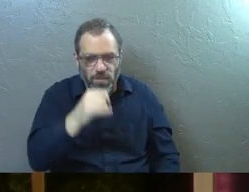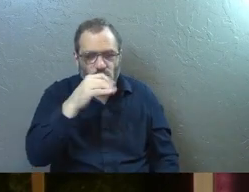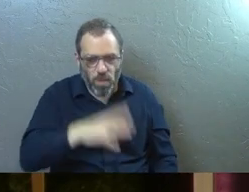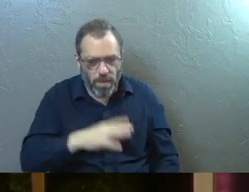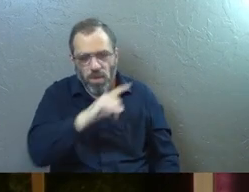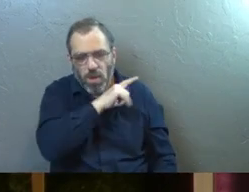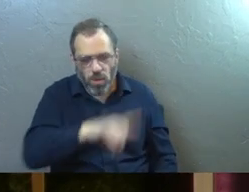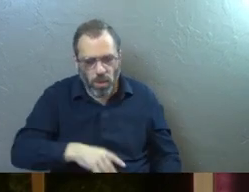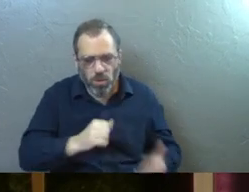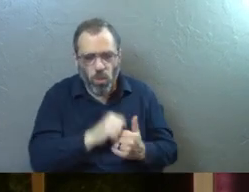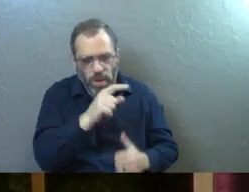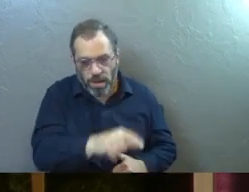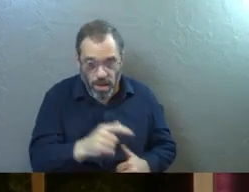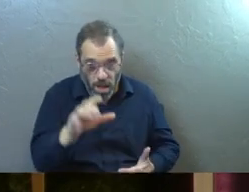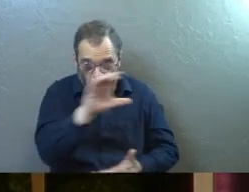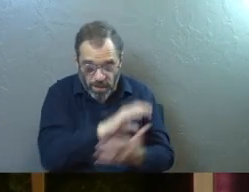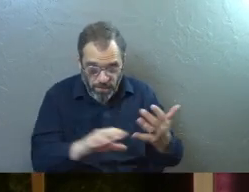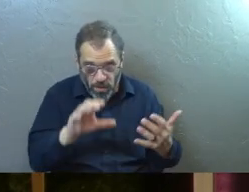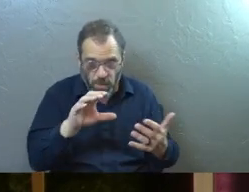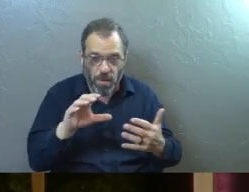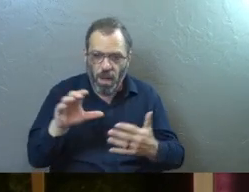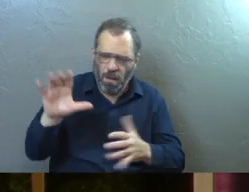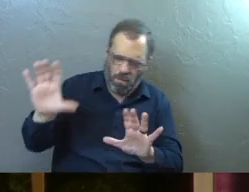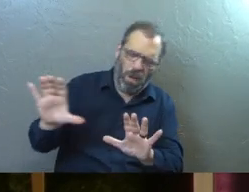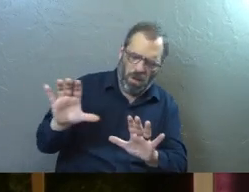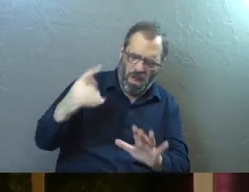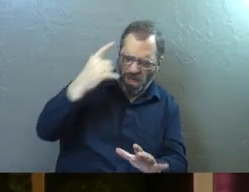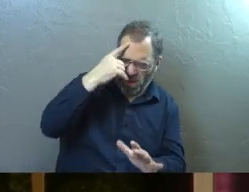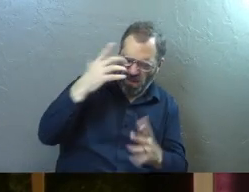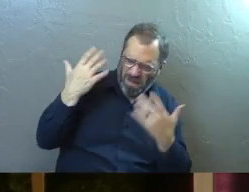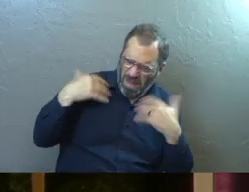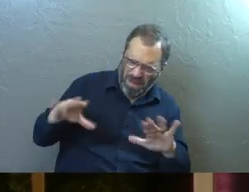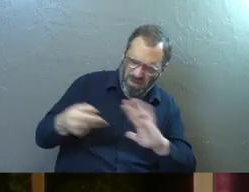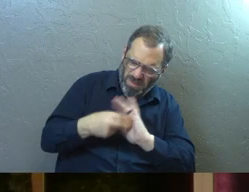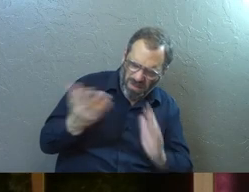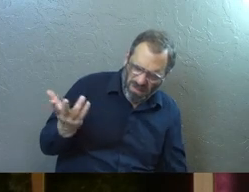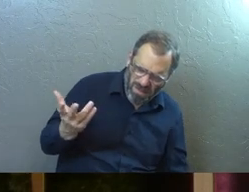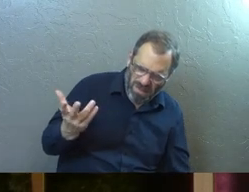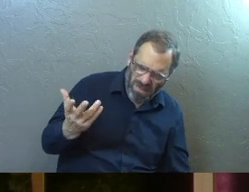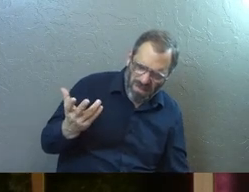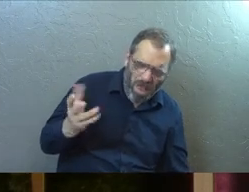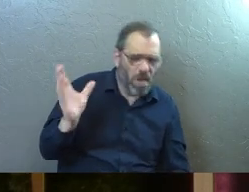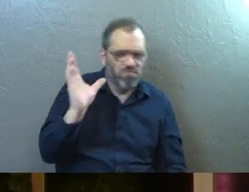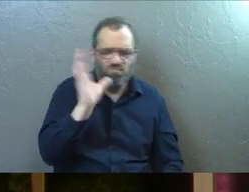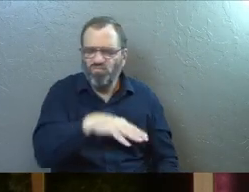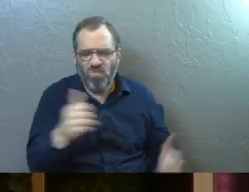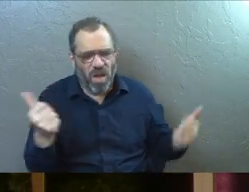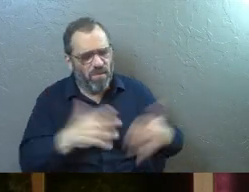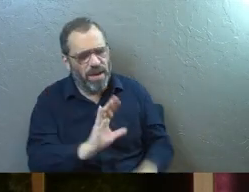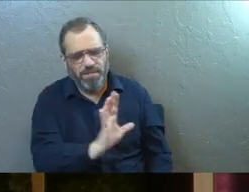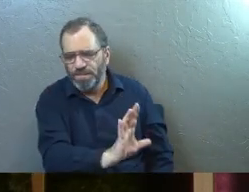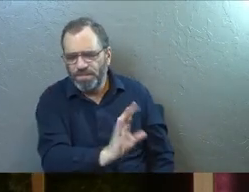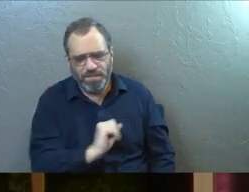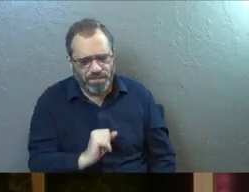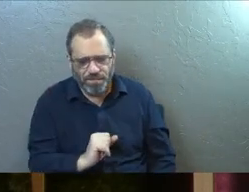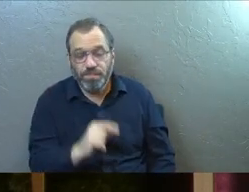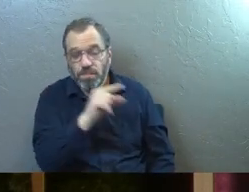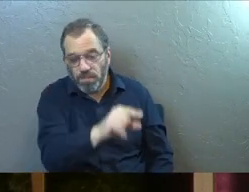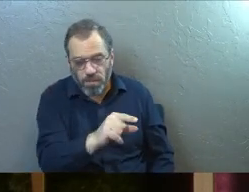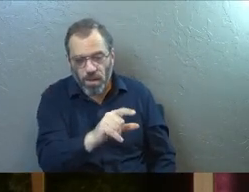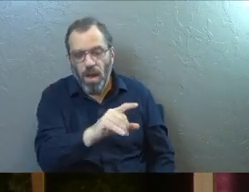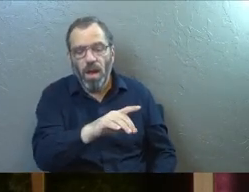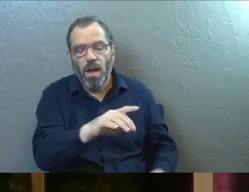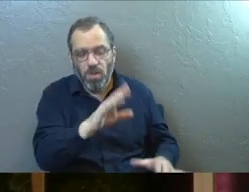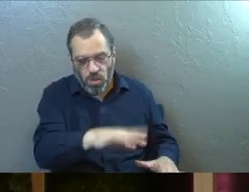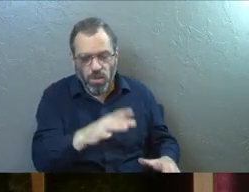Lord is with you." Confused and disturbed, Mary tried to think what the angel could mean. "Don't be afraid, Mary," the angel told her, "for you have